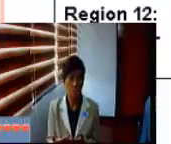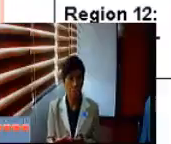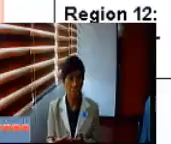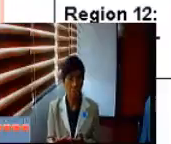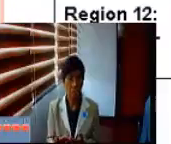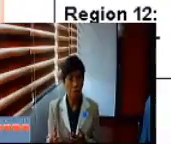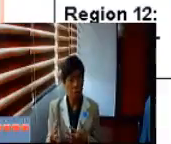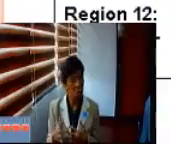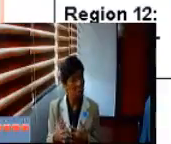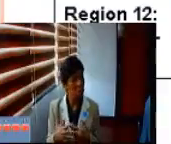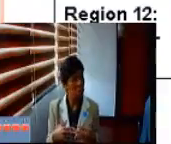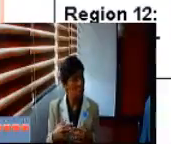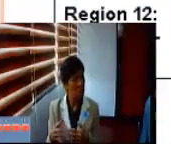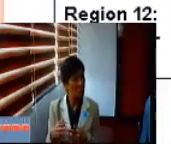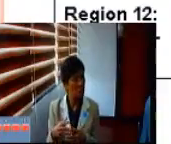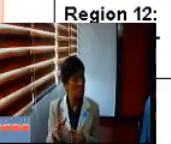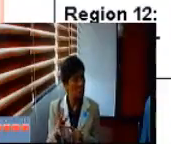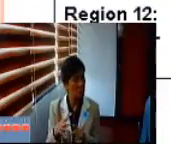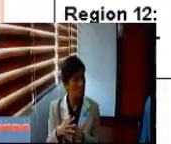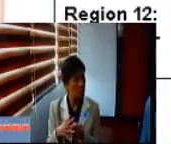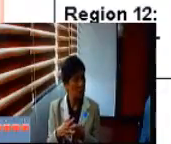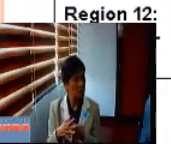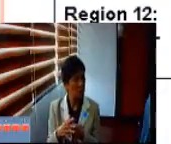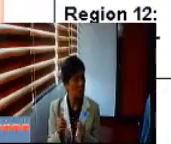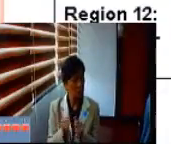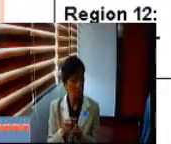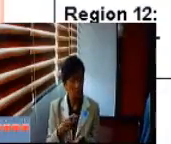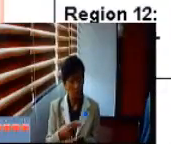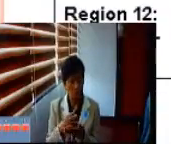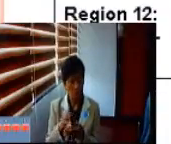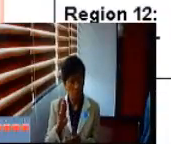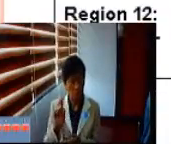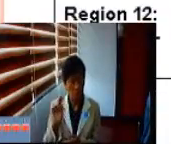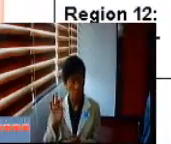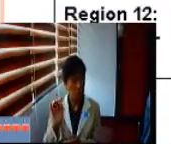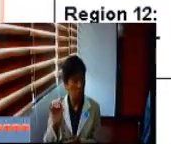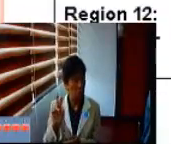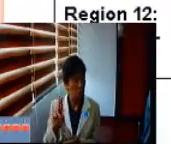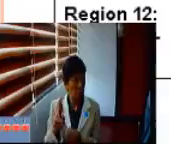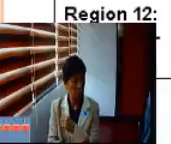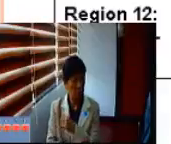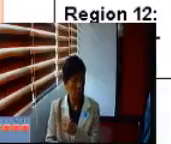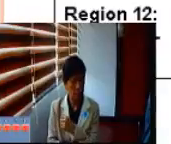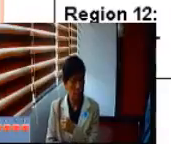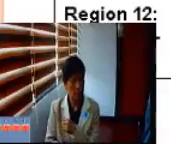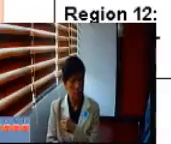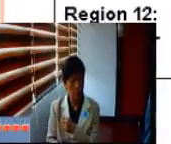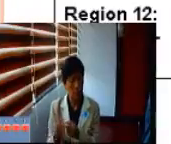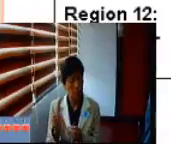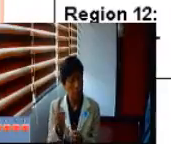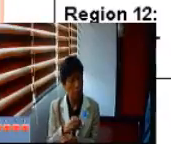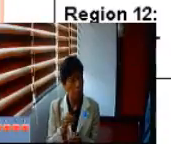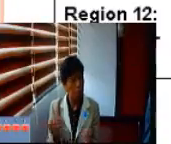although at the initial phase, together with the help of BIFAR regional offices, and see which areas are